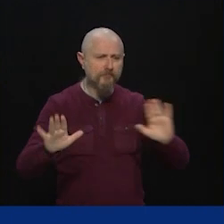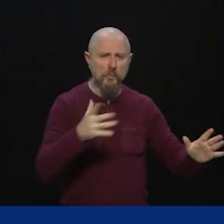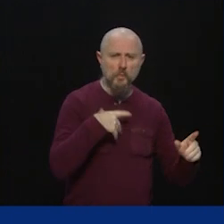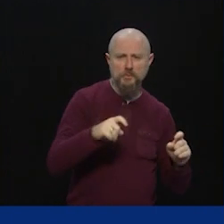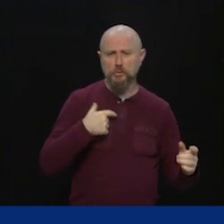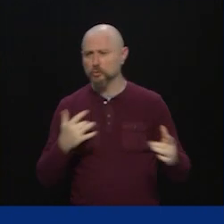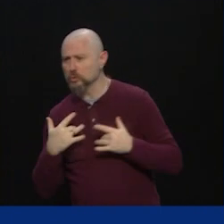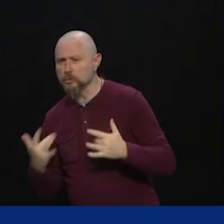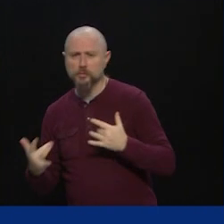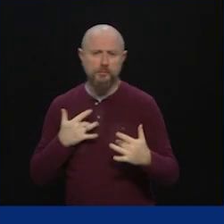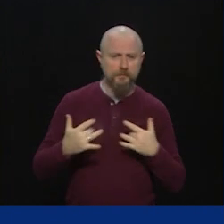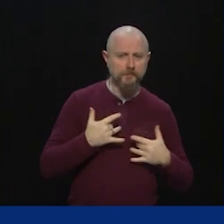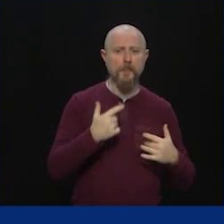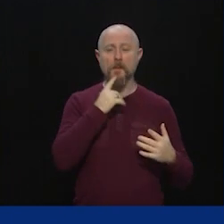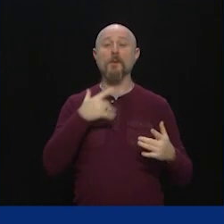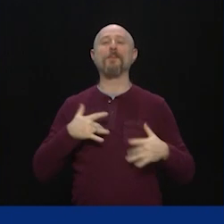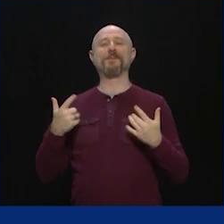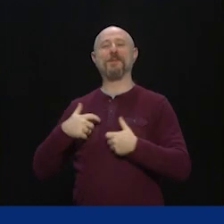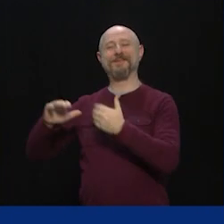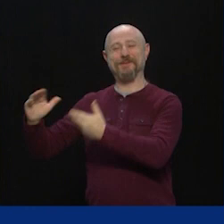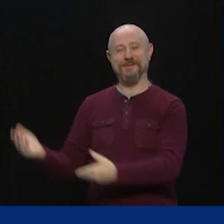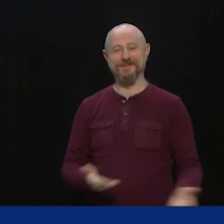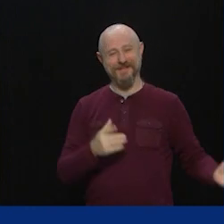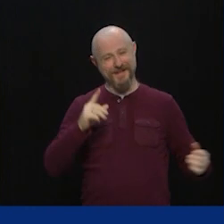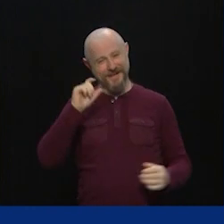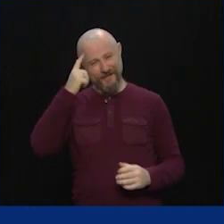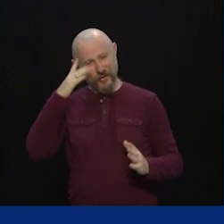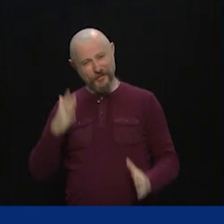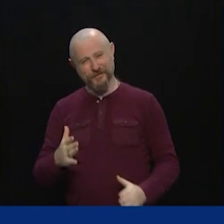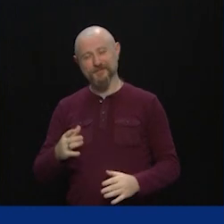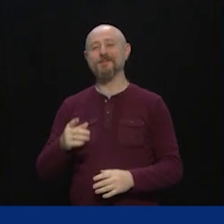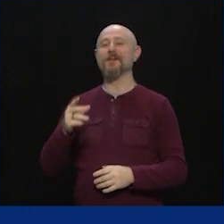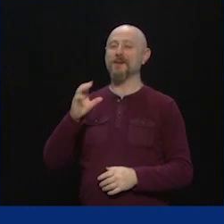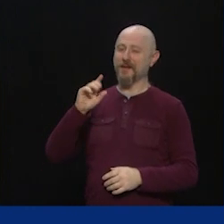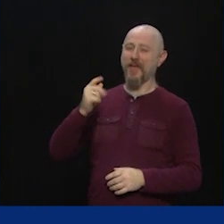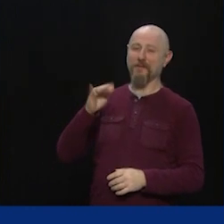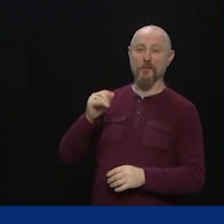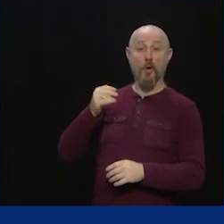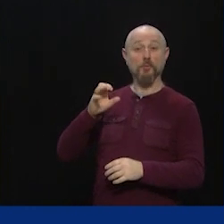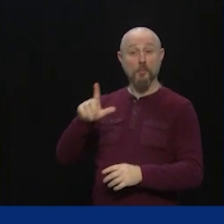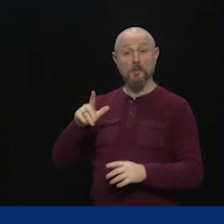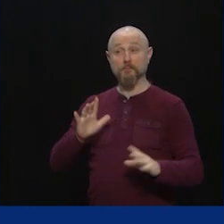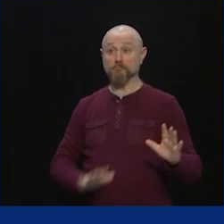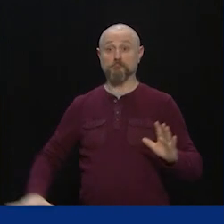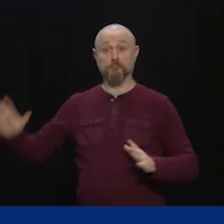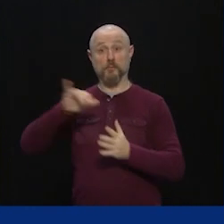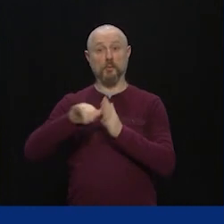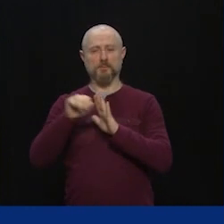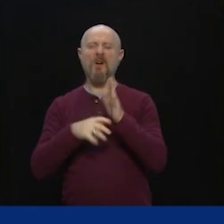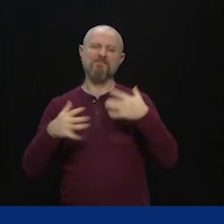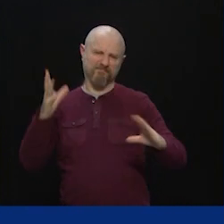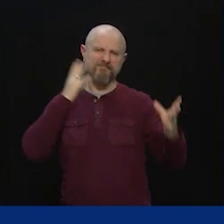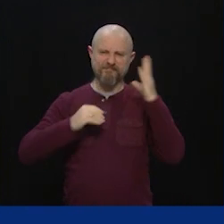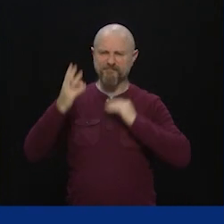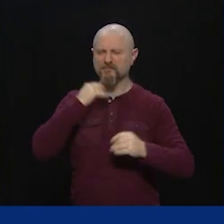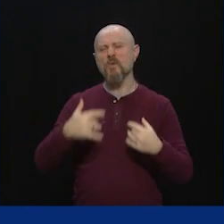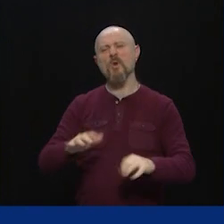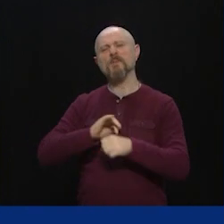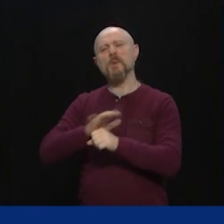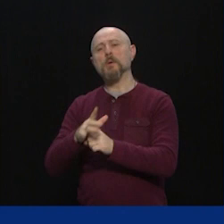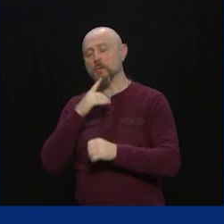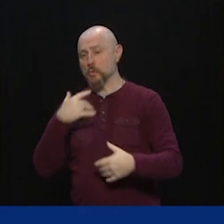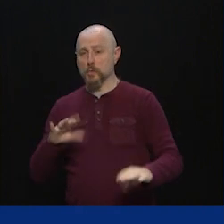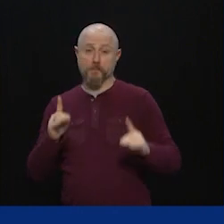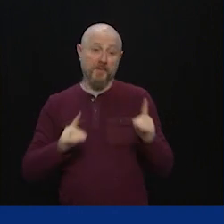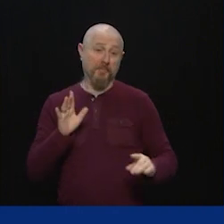welcome Governor Hochul here to Rochester today, because every part of the state is going to experience this pandemic differently, and getting a chance to speak with the governor